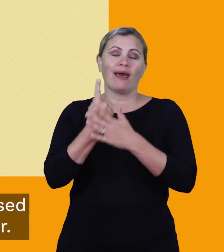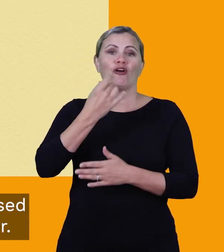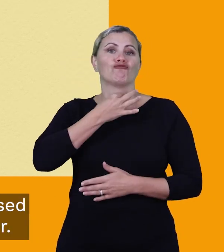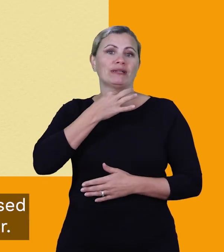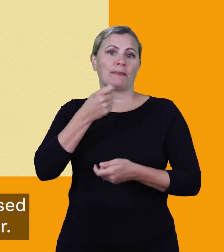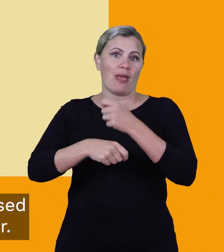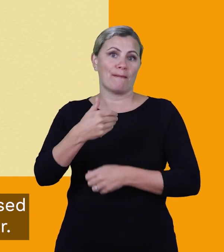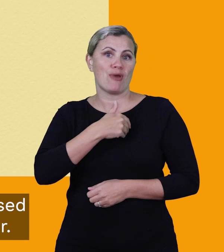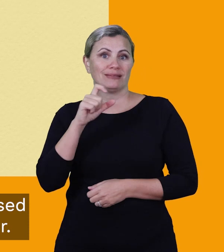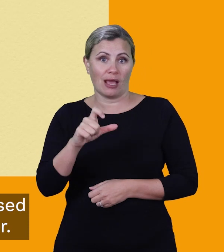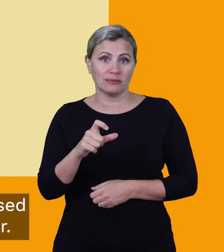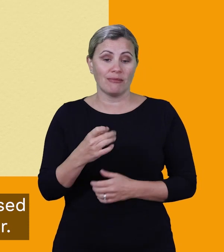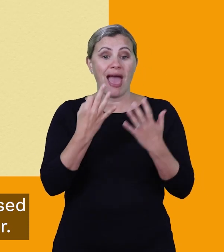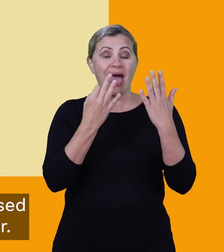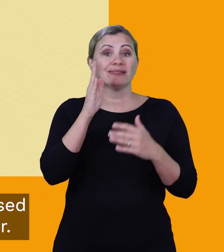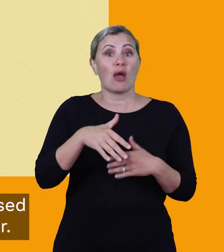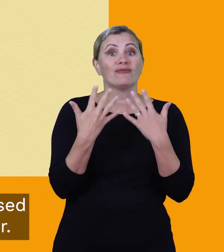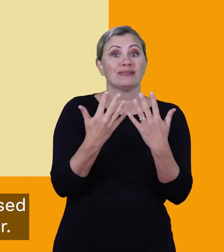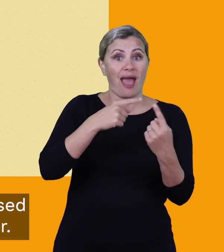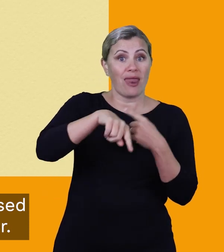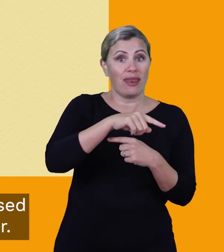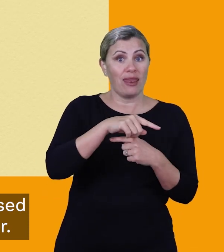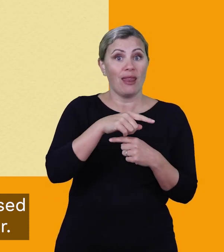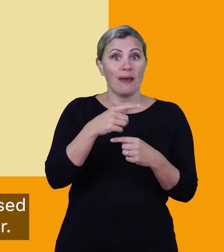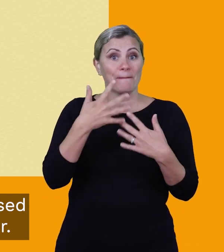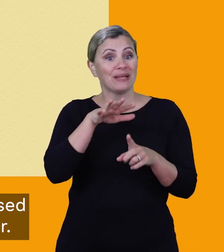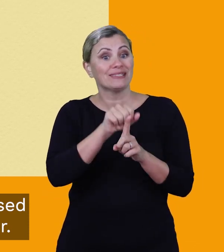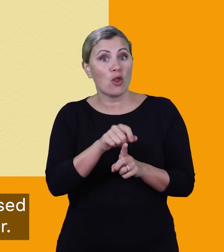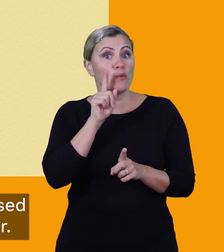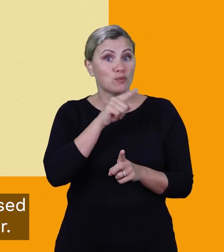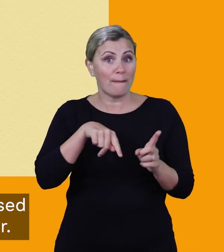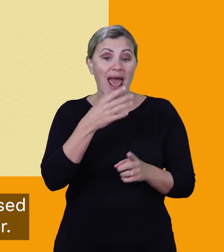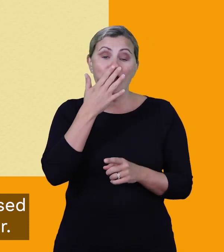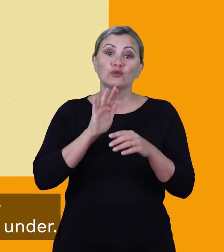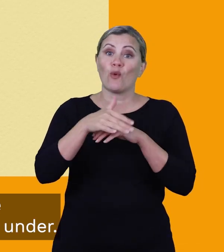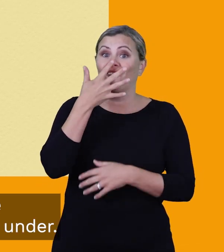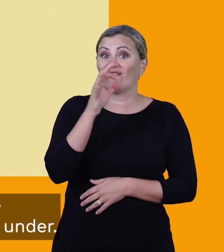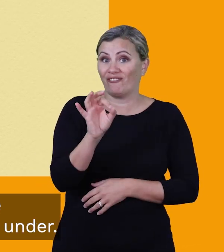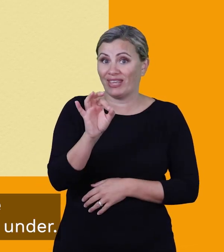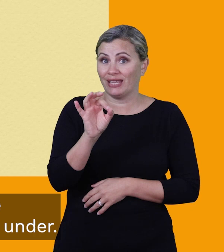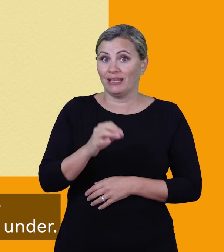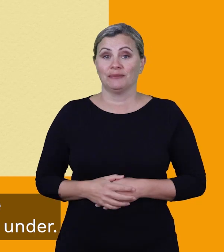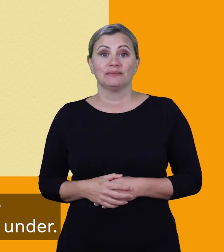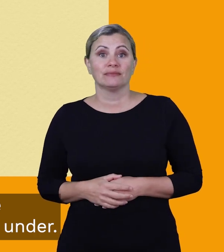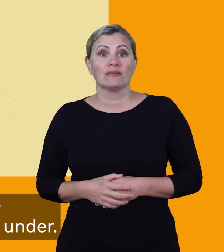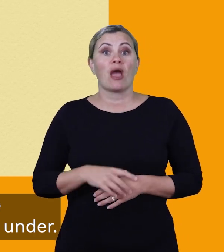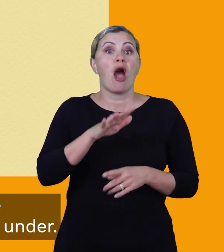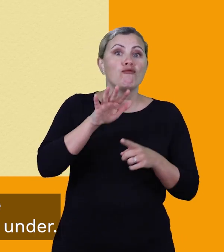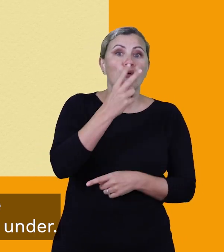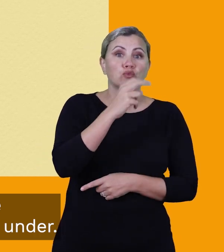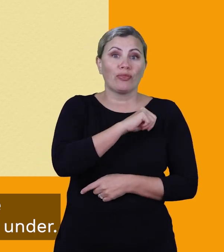older. 8 out of 10 cases are diagnosed in women aged 50 and over. Around 2,300 per